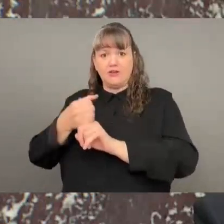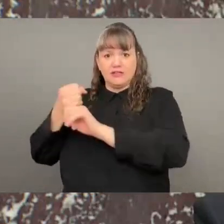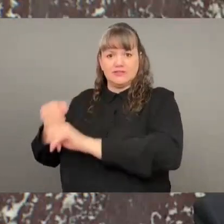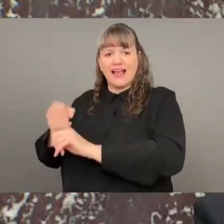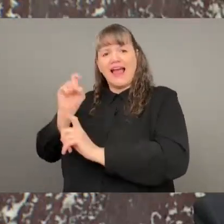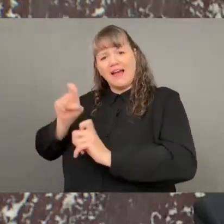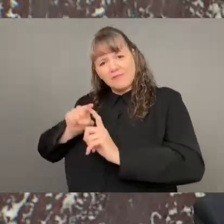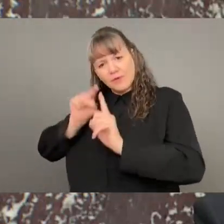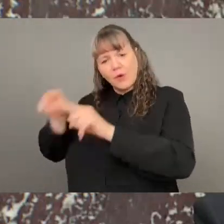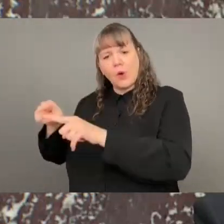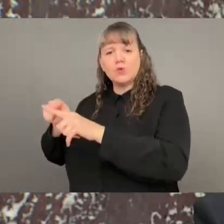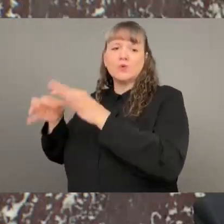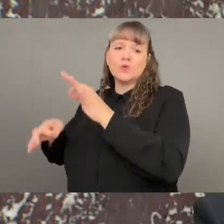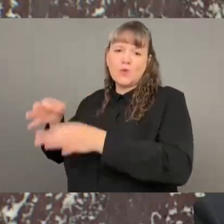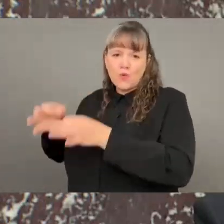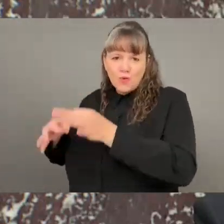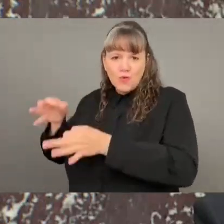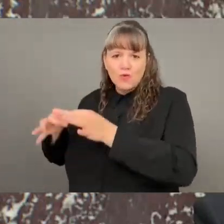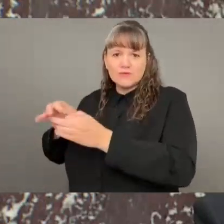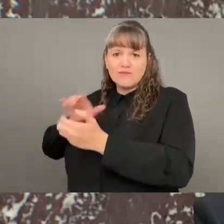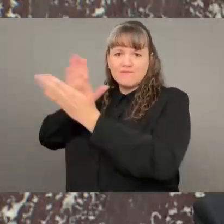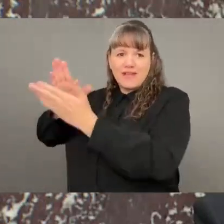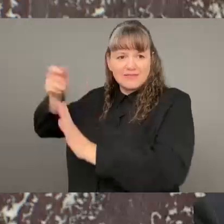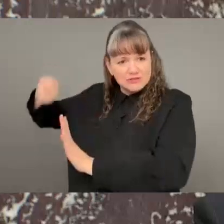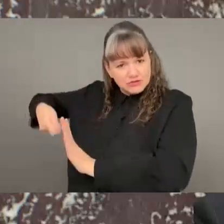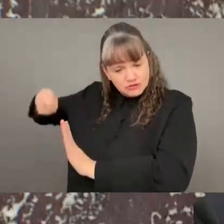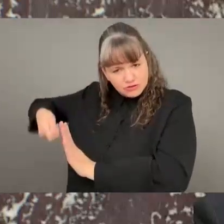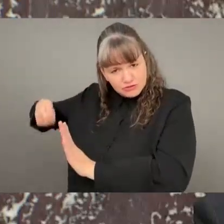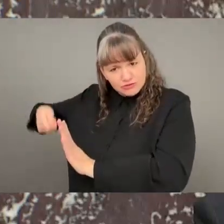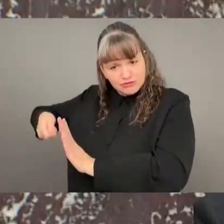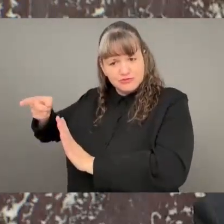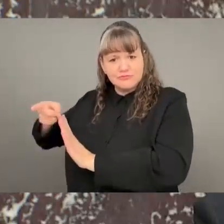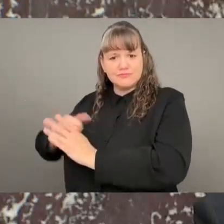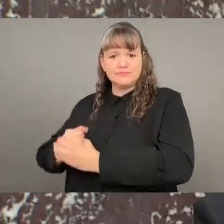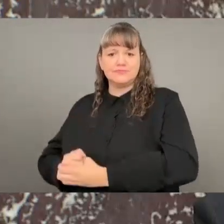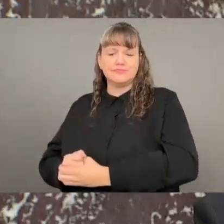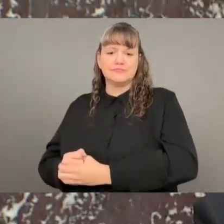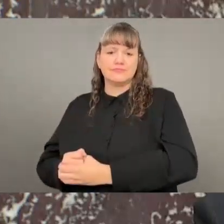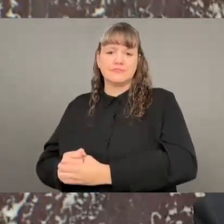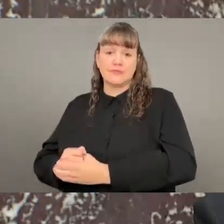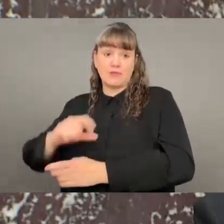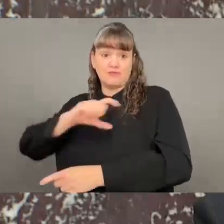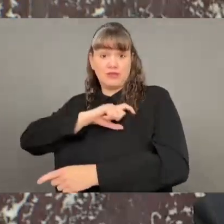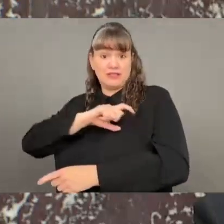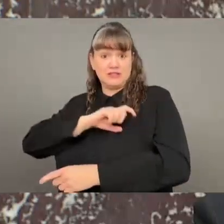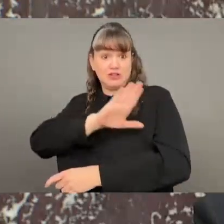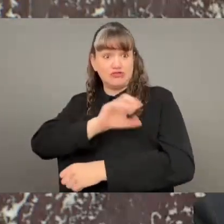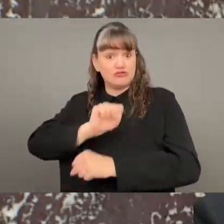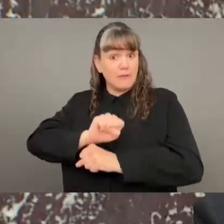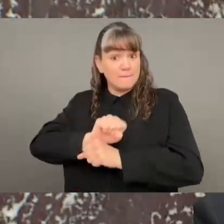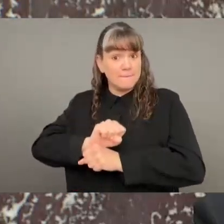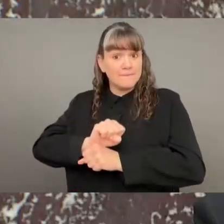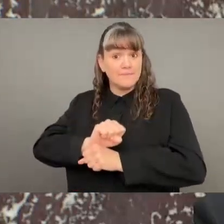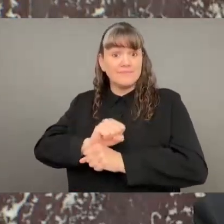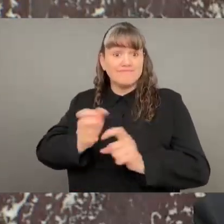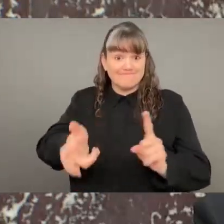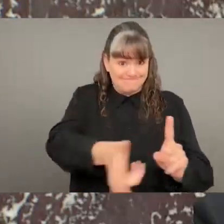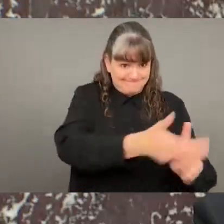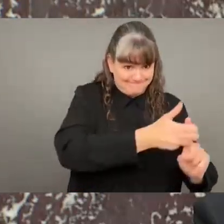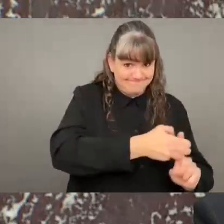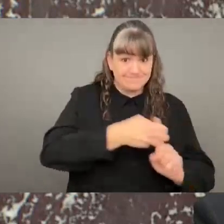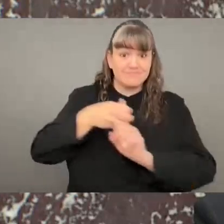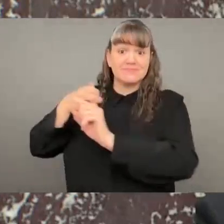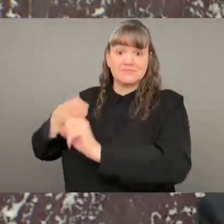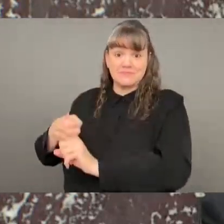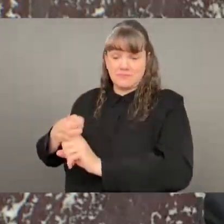is the police's job, to ensure that a criminal is brought before the bar of justice. That happens every day in this province.